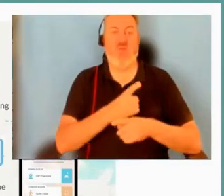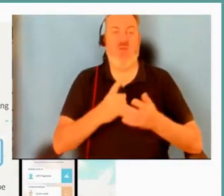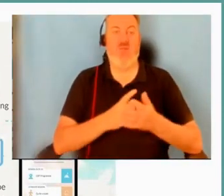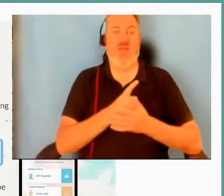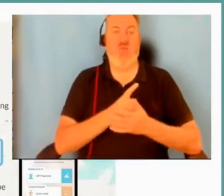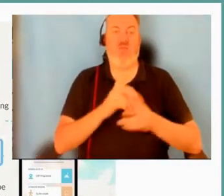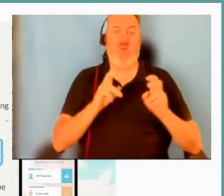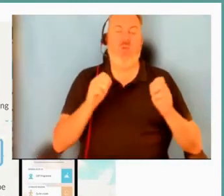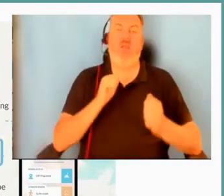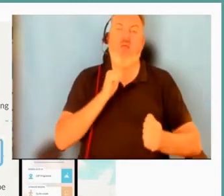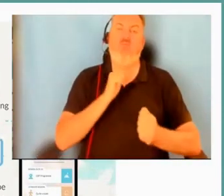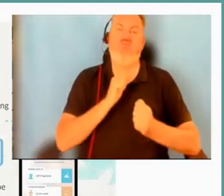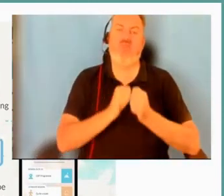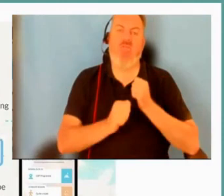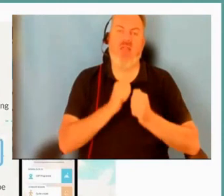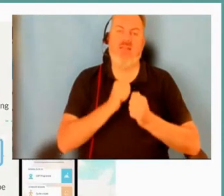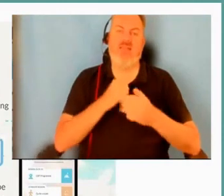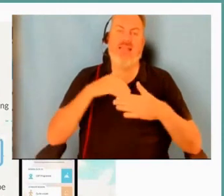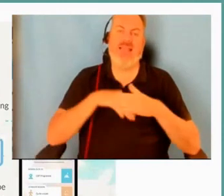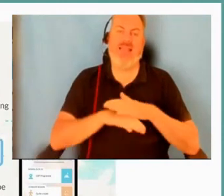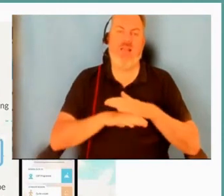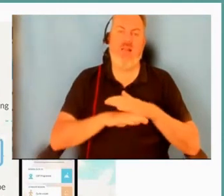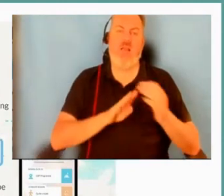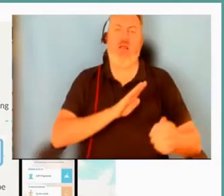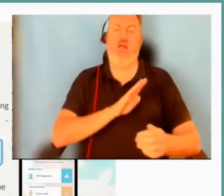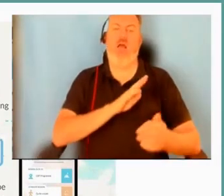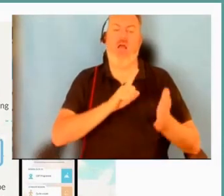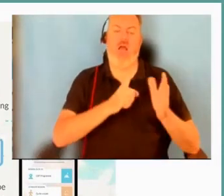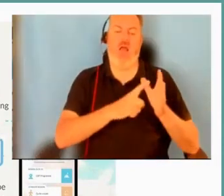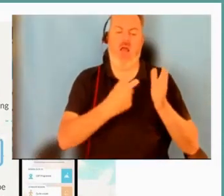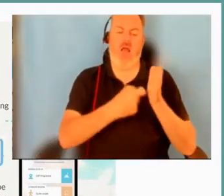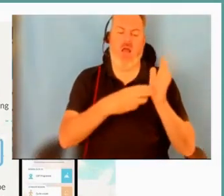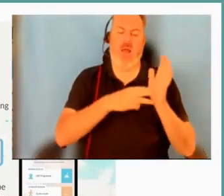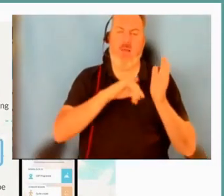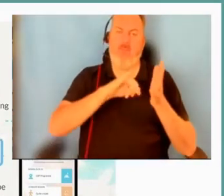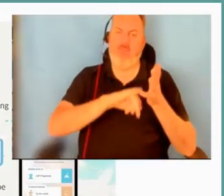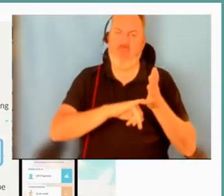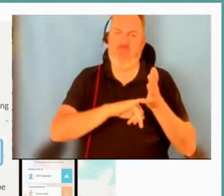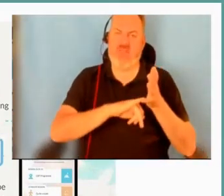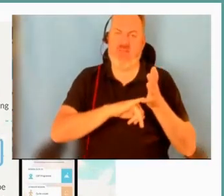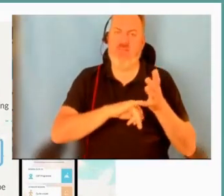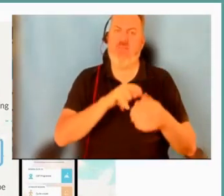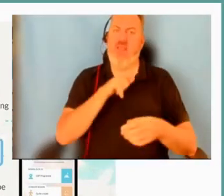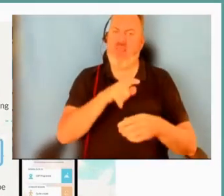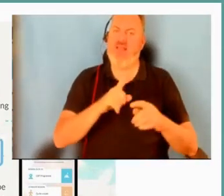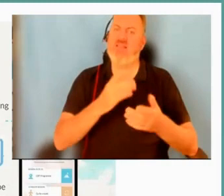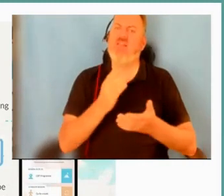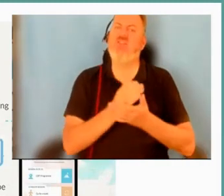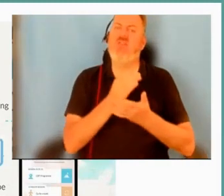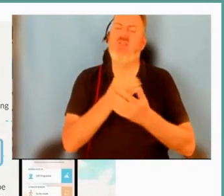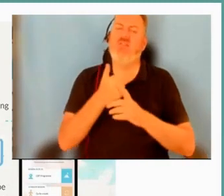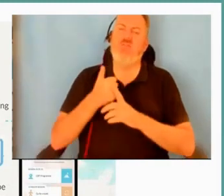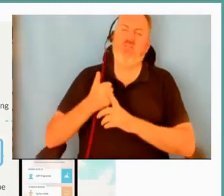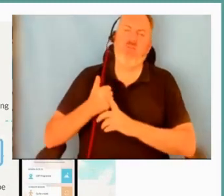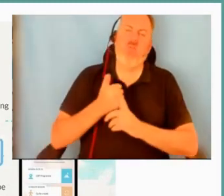app. So Brothers in Arms are a charity in Scotland that help men with their mental well-being. And